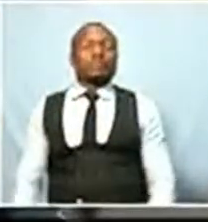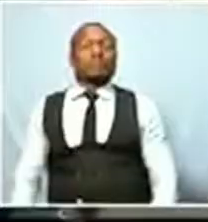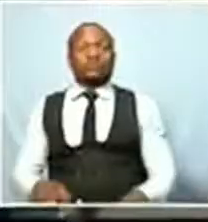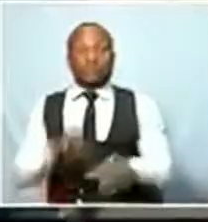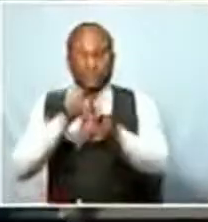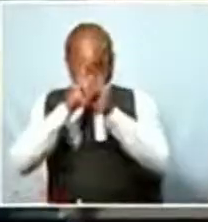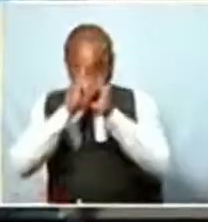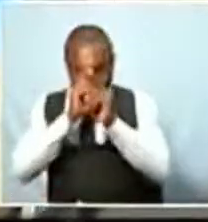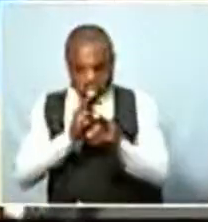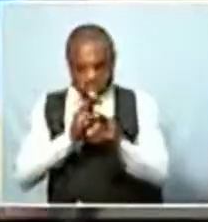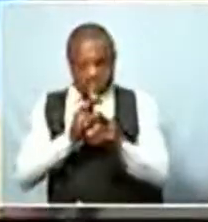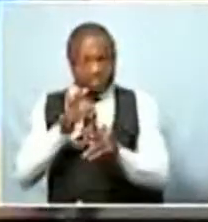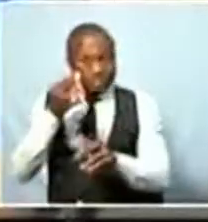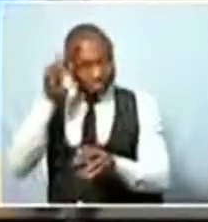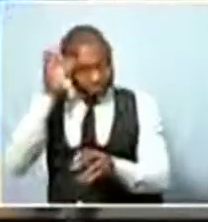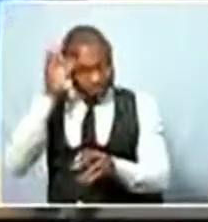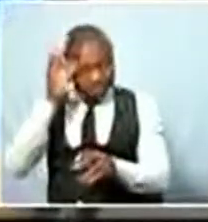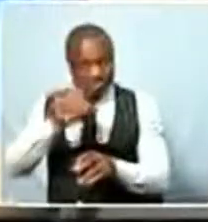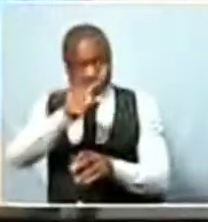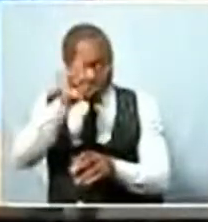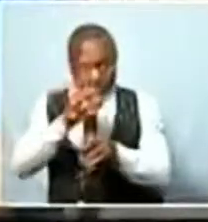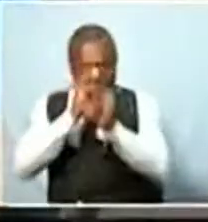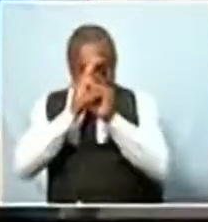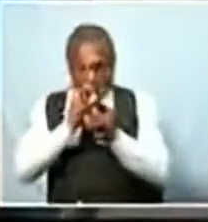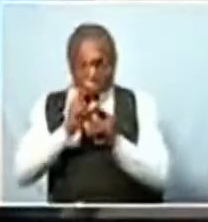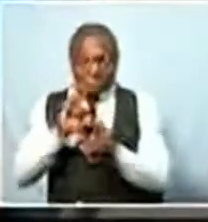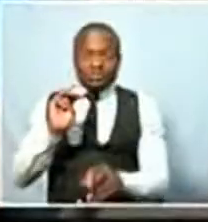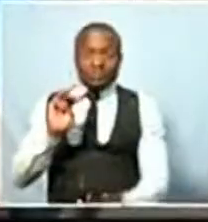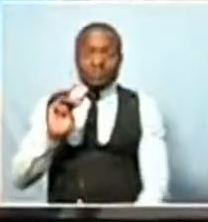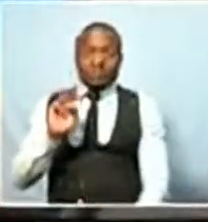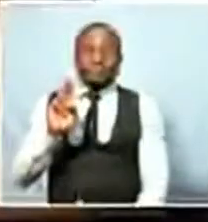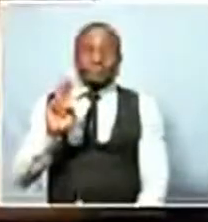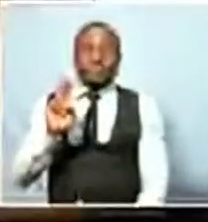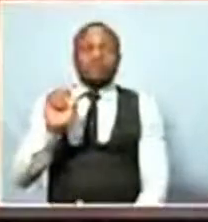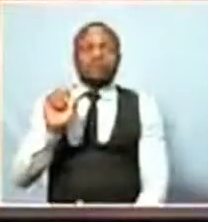Honorable, take note of that question. Please, Honorable Msumali, you can proceed.